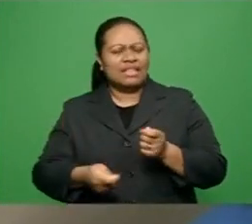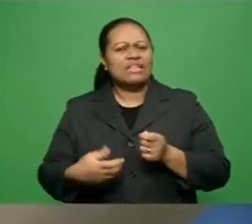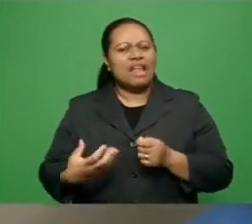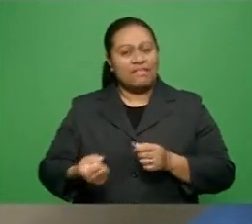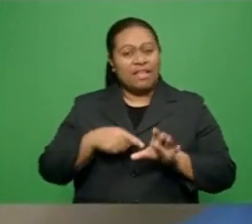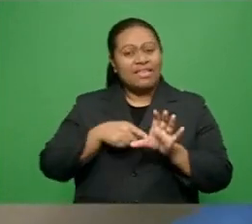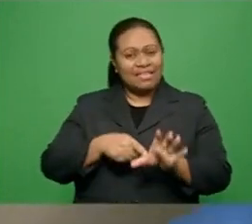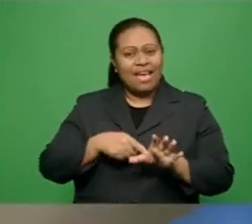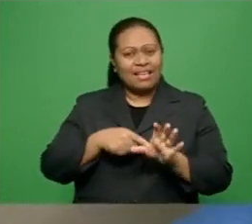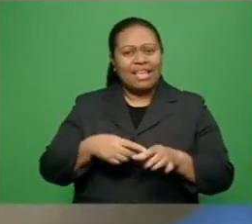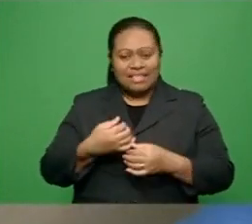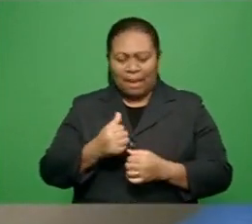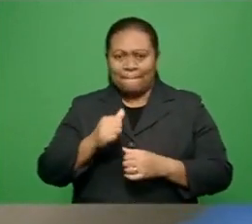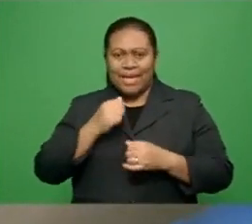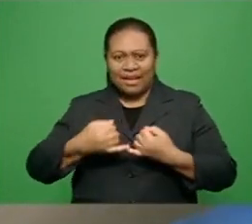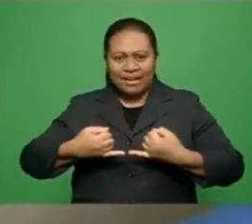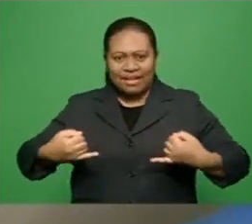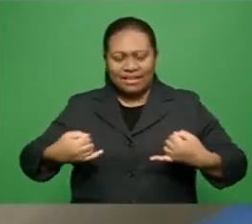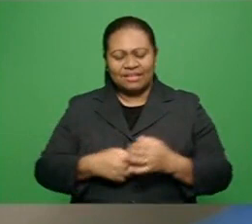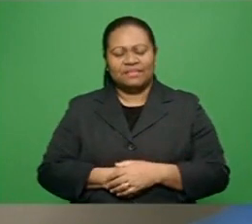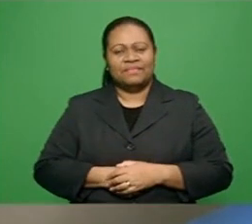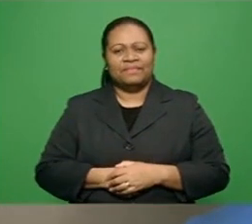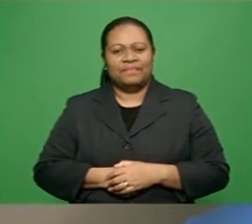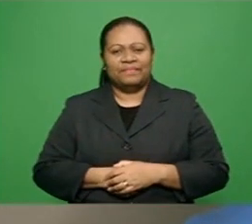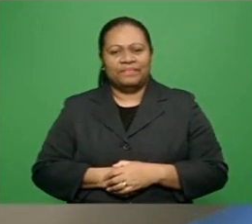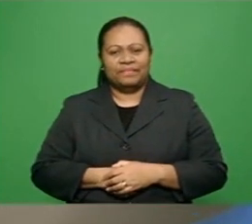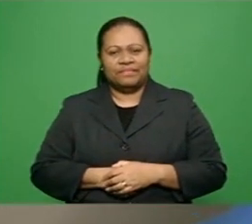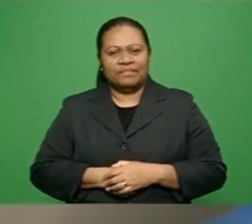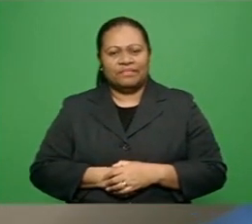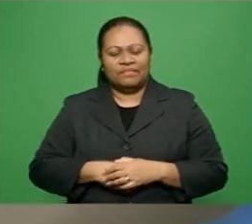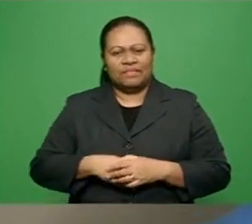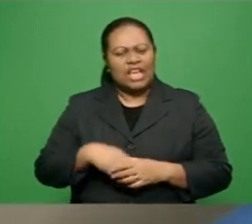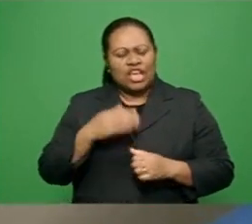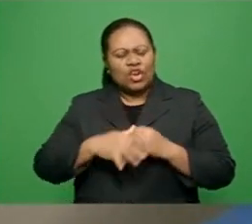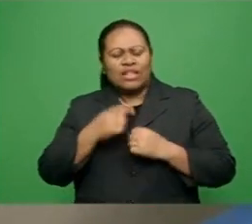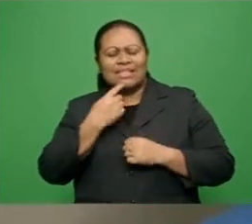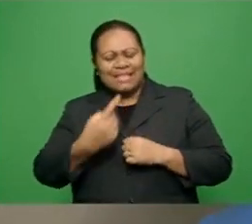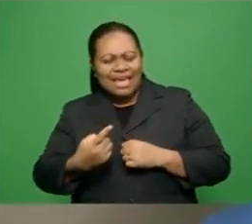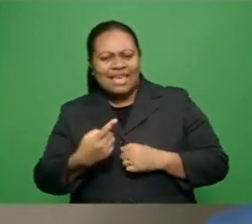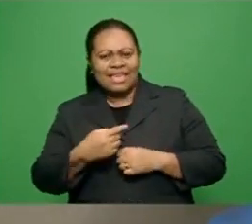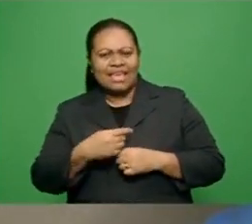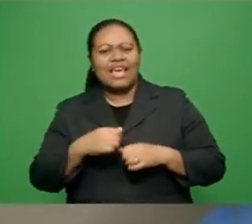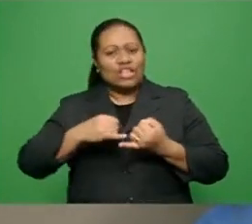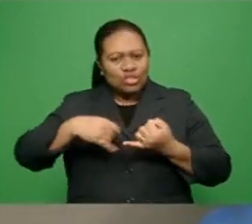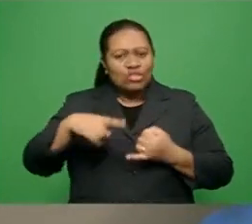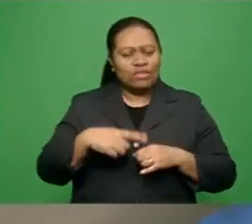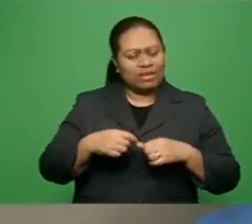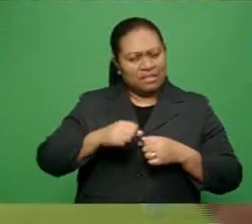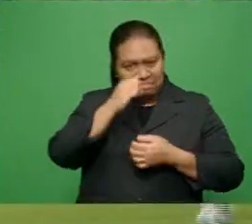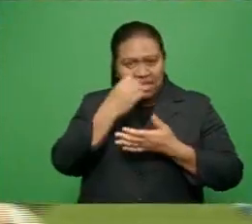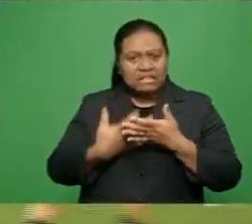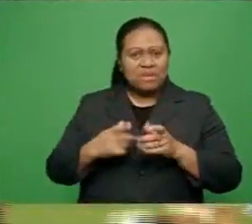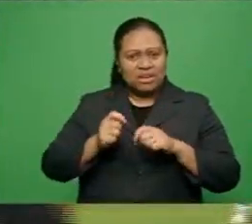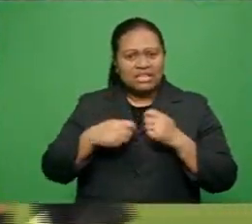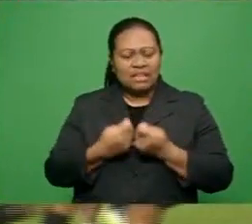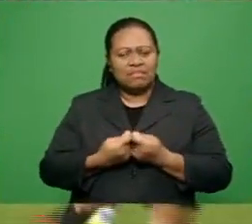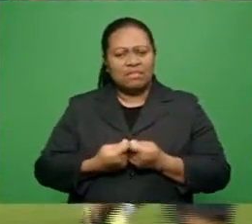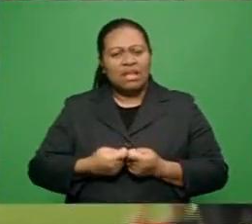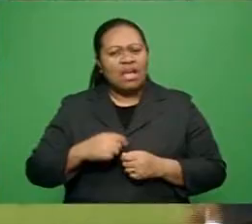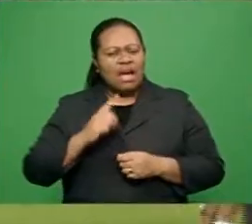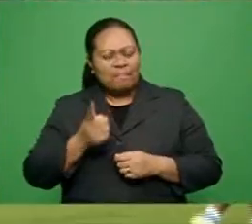young backline, and we not say that we are very experienced, but I think 3